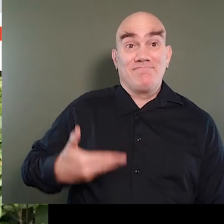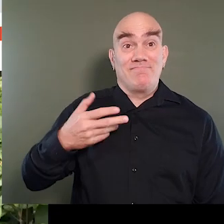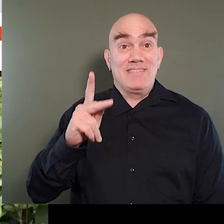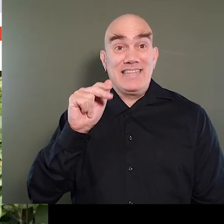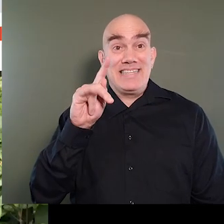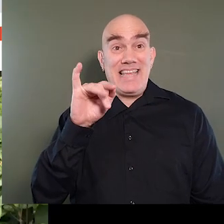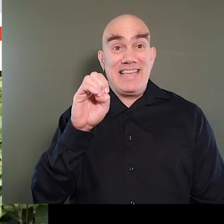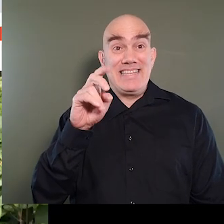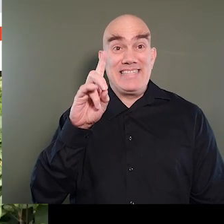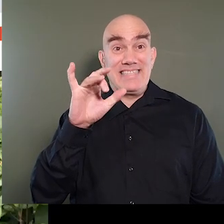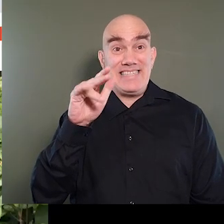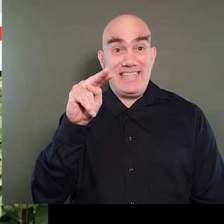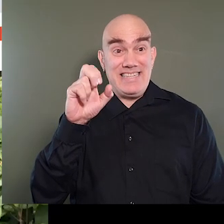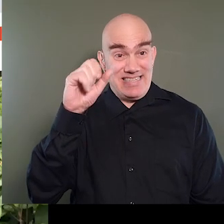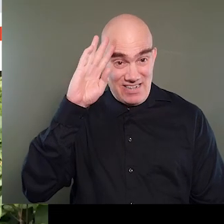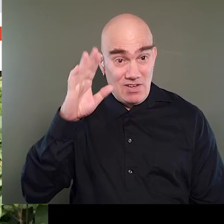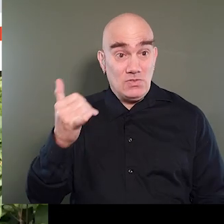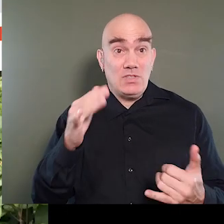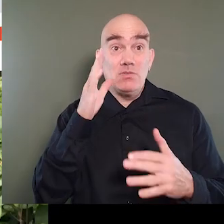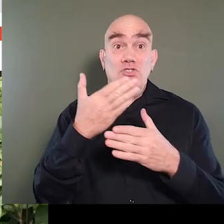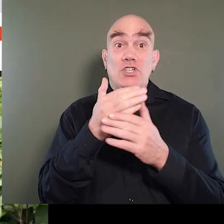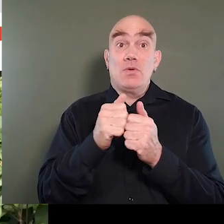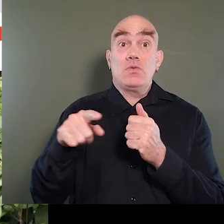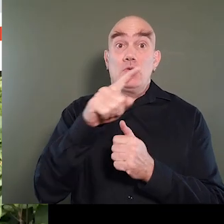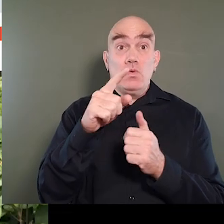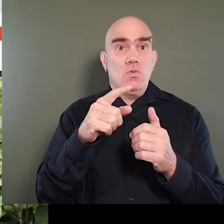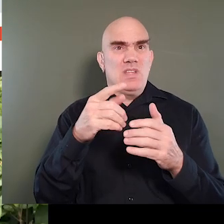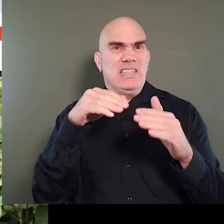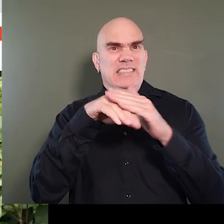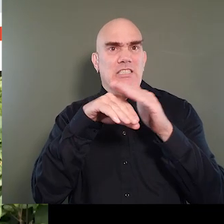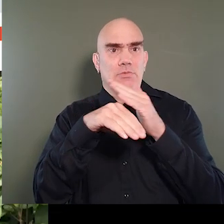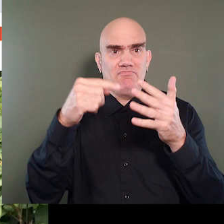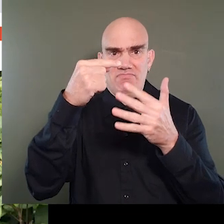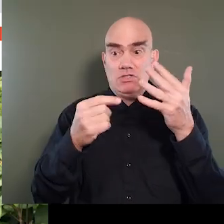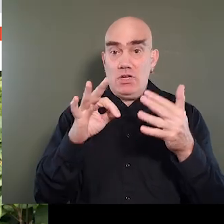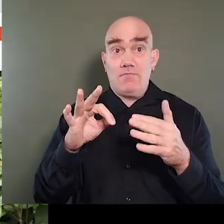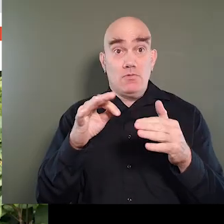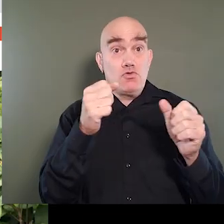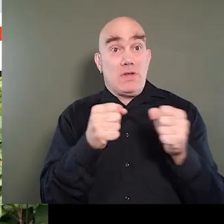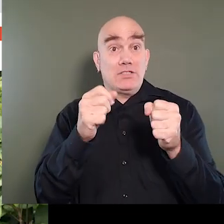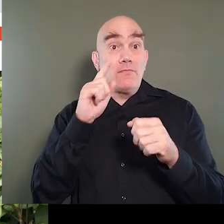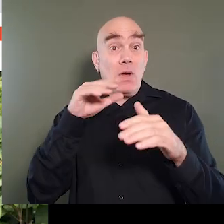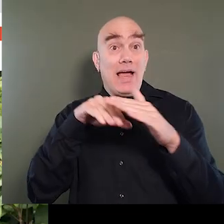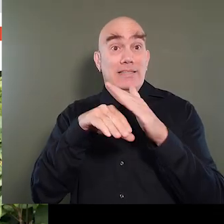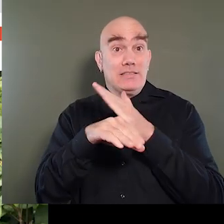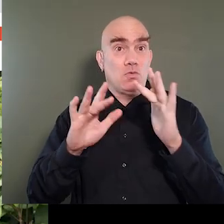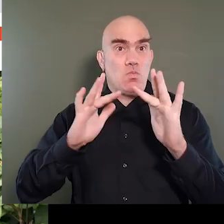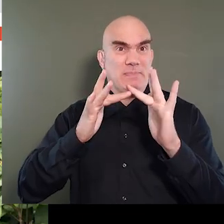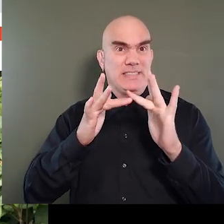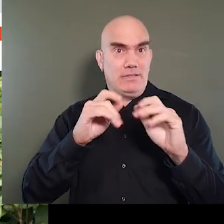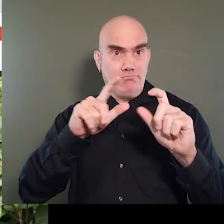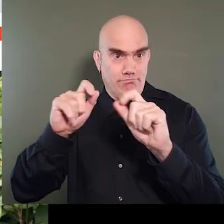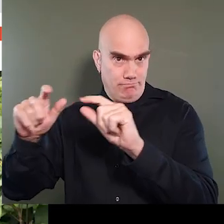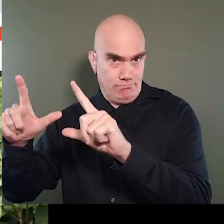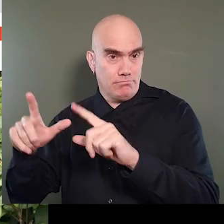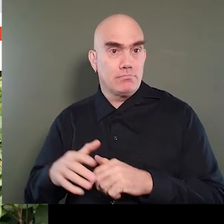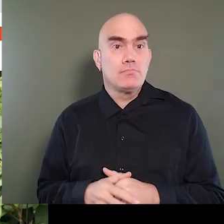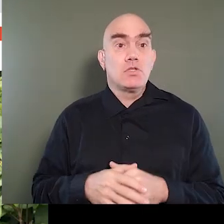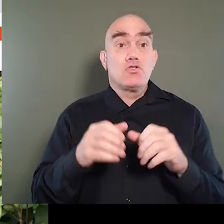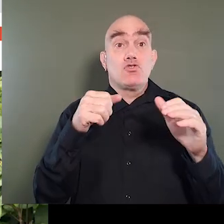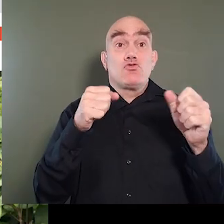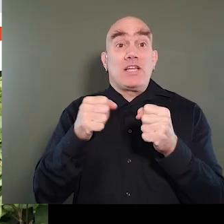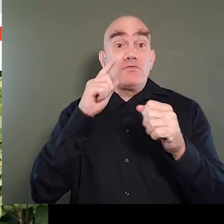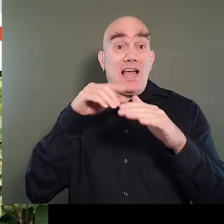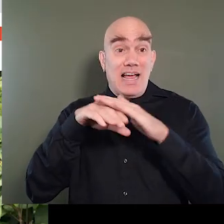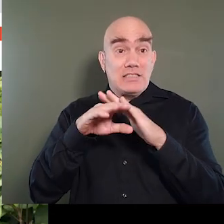Hello, my name is Katie Dickens, and today I'm going to be sharing with you the accessible features of Strategy for Access's websites. Strategy